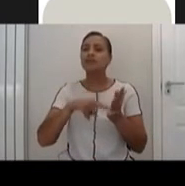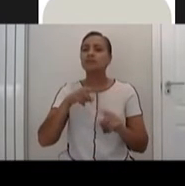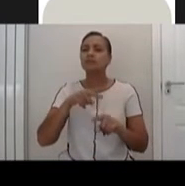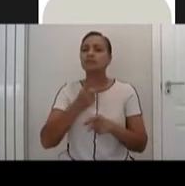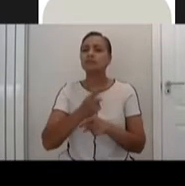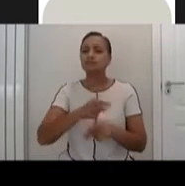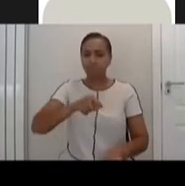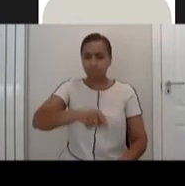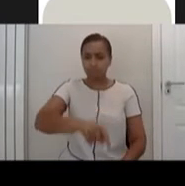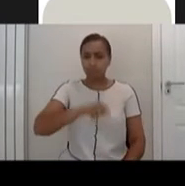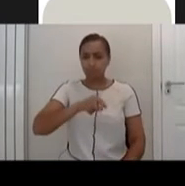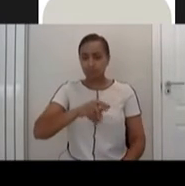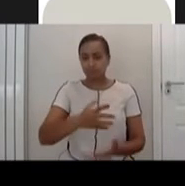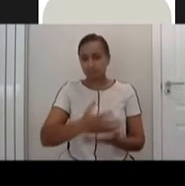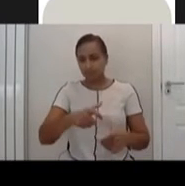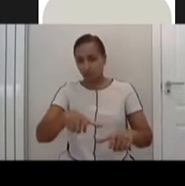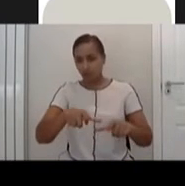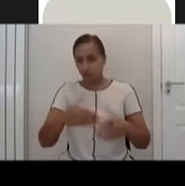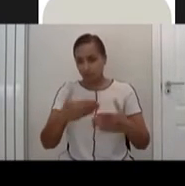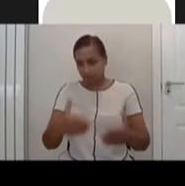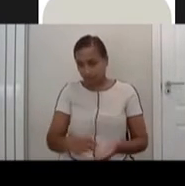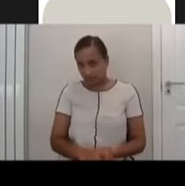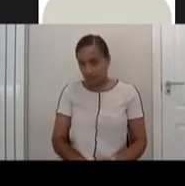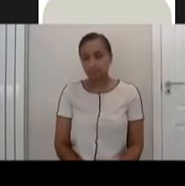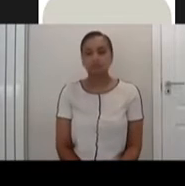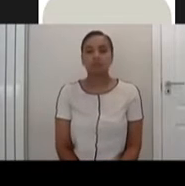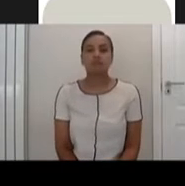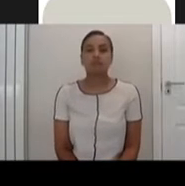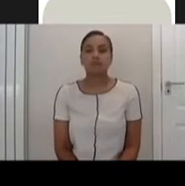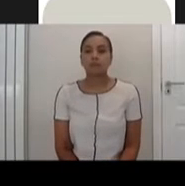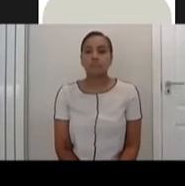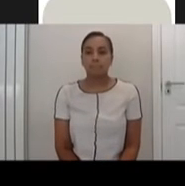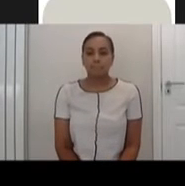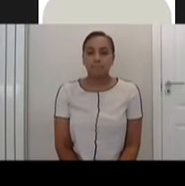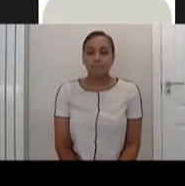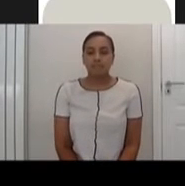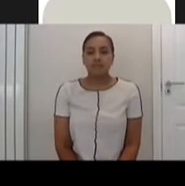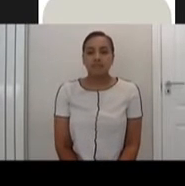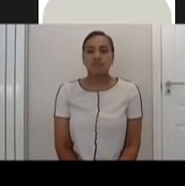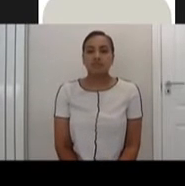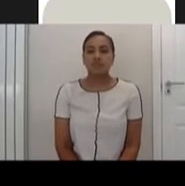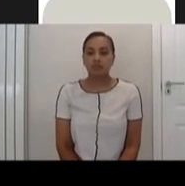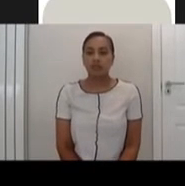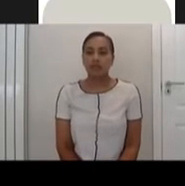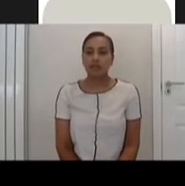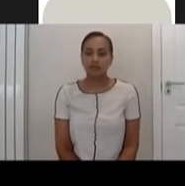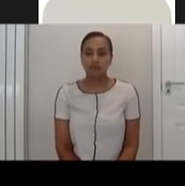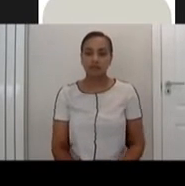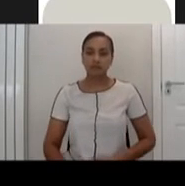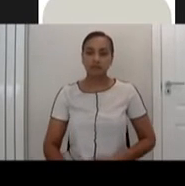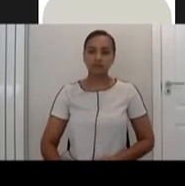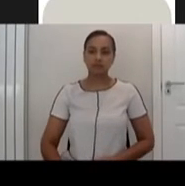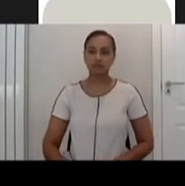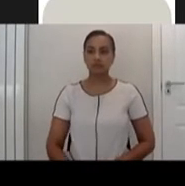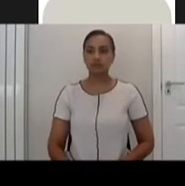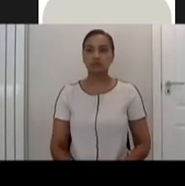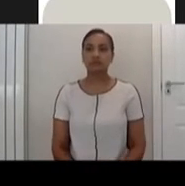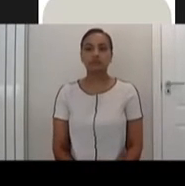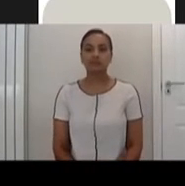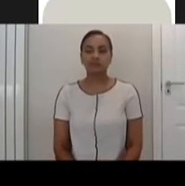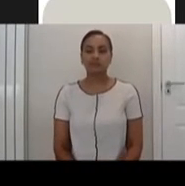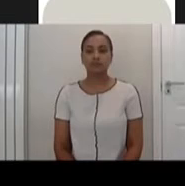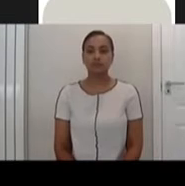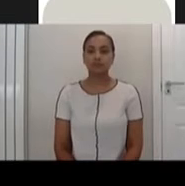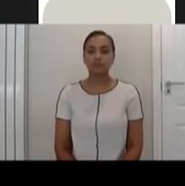up if anything is missed. So hopefully those points will be noted that you're mentioning at the side there. So these are the